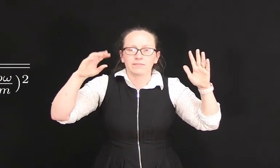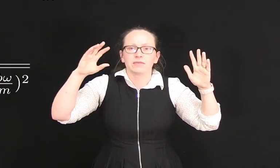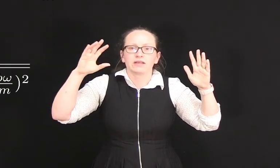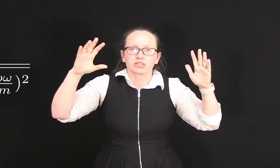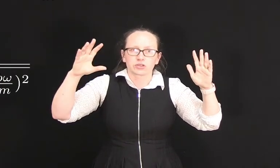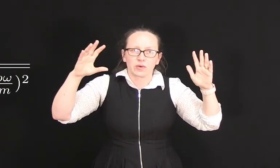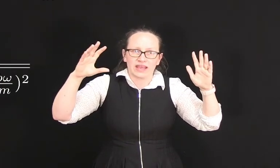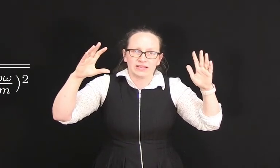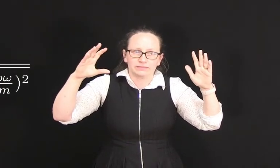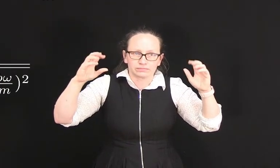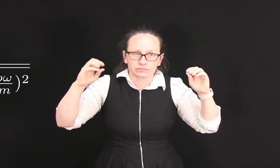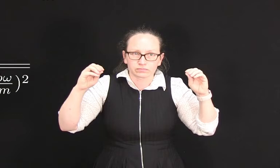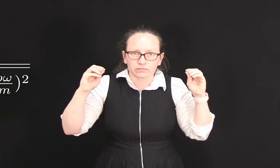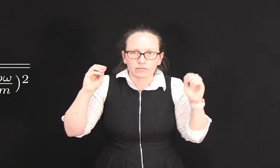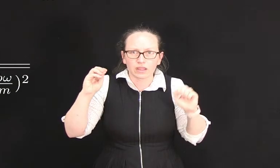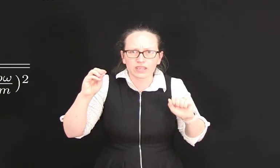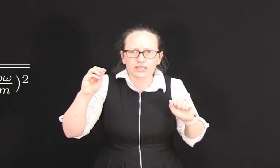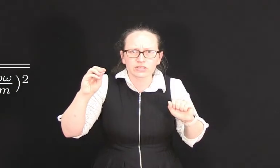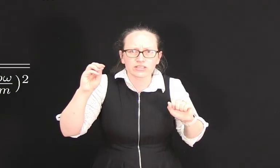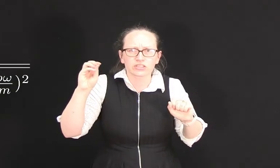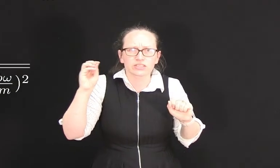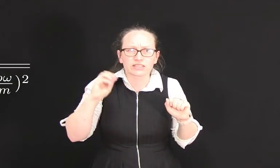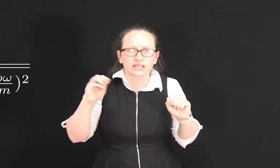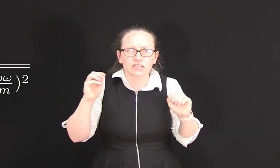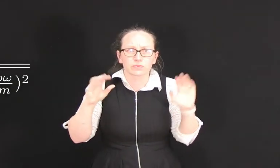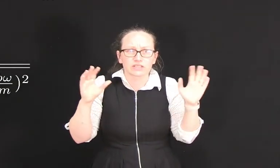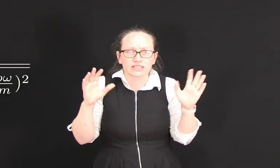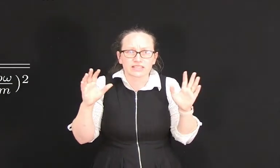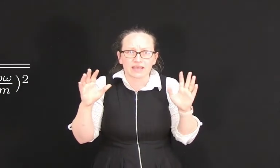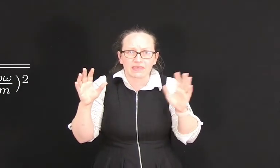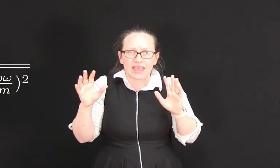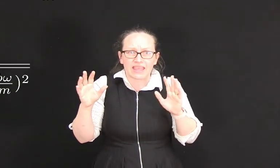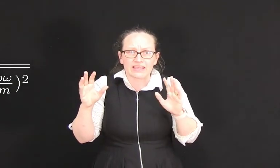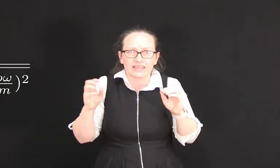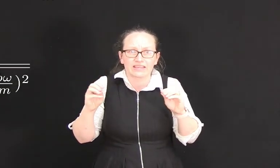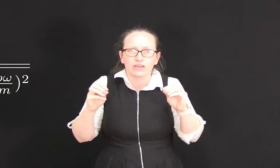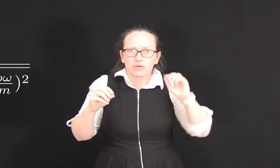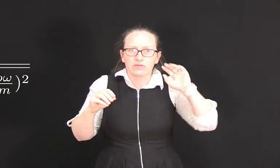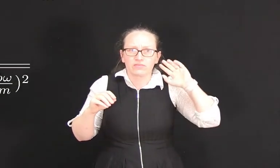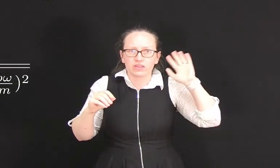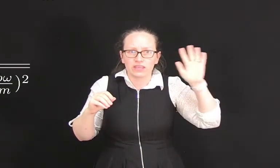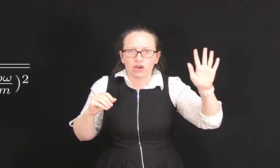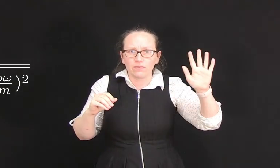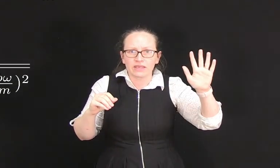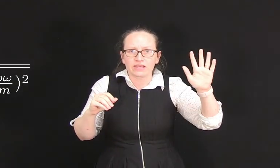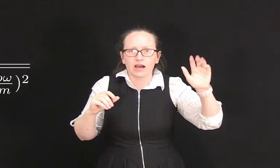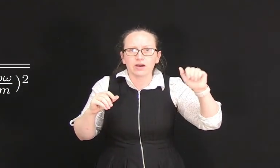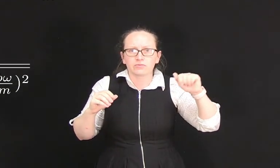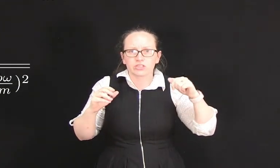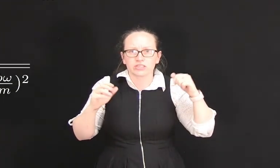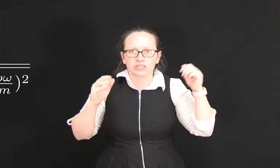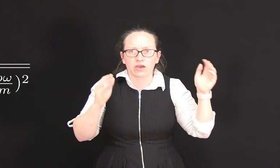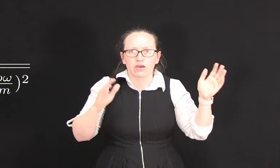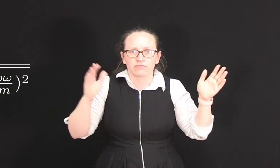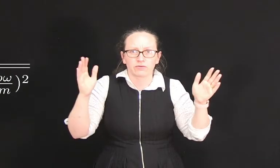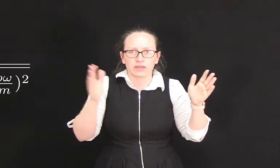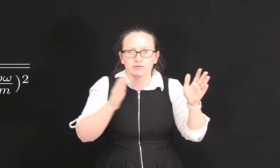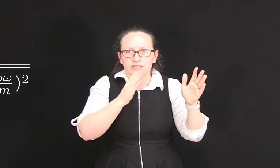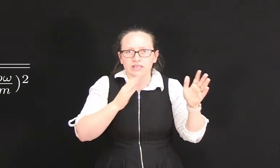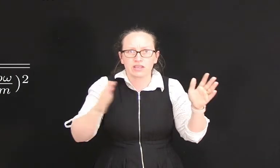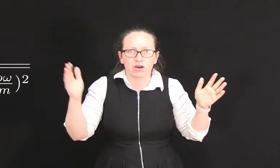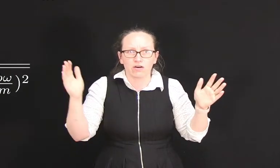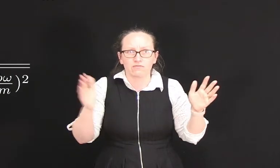on m squared. Okay, so let's just discuss what's inside that A thing. We've got the omega, which is